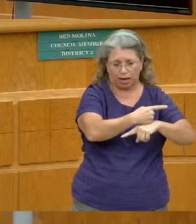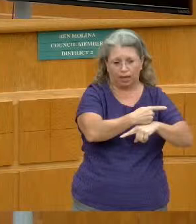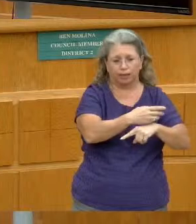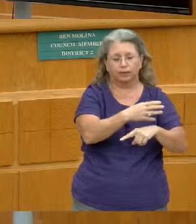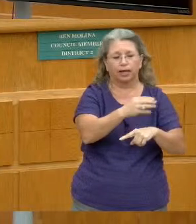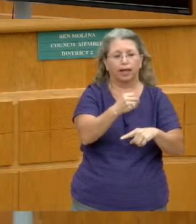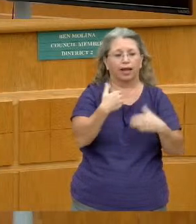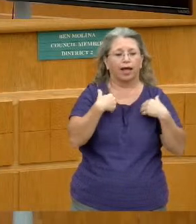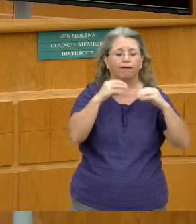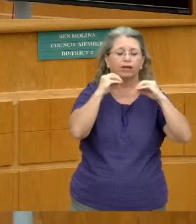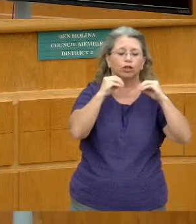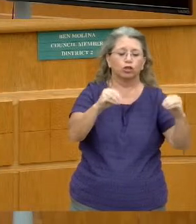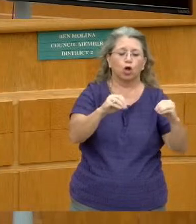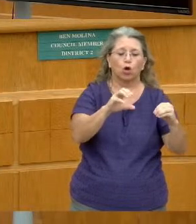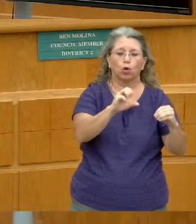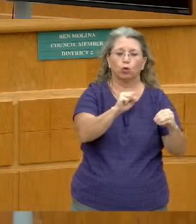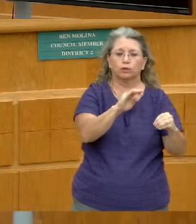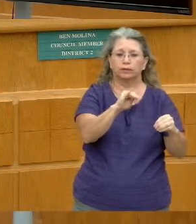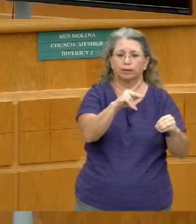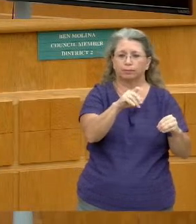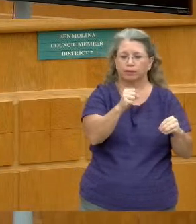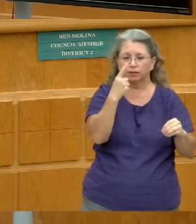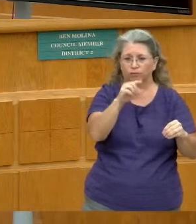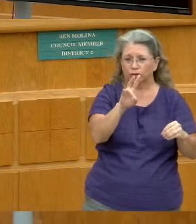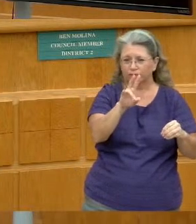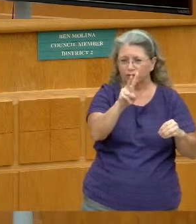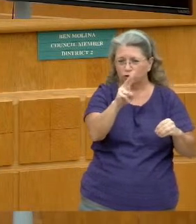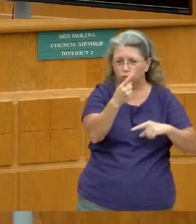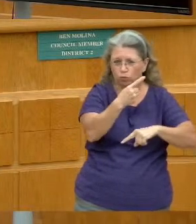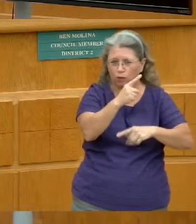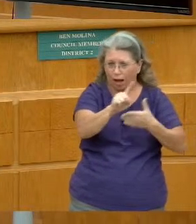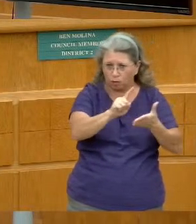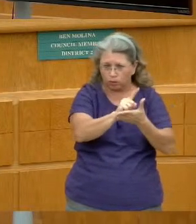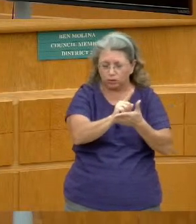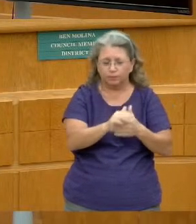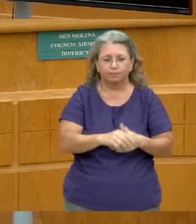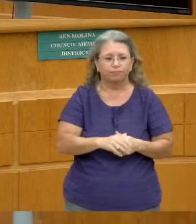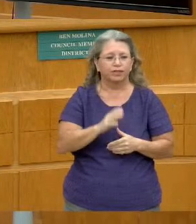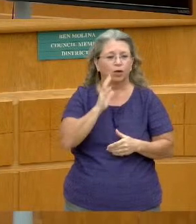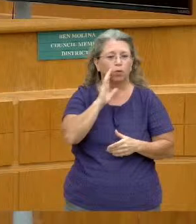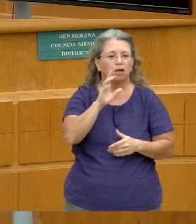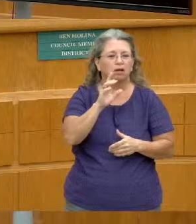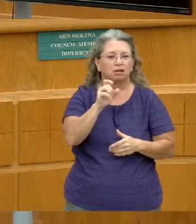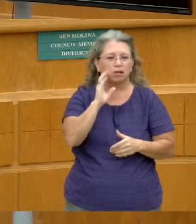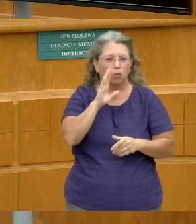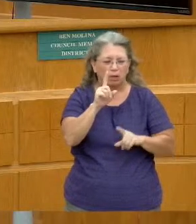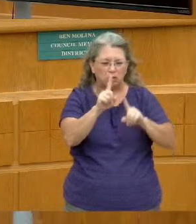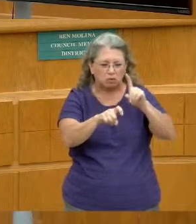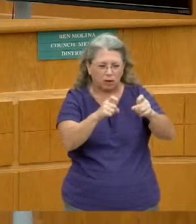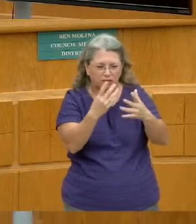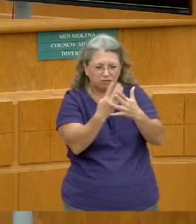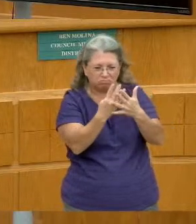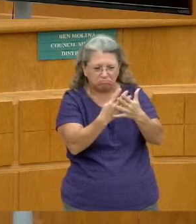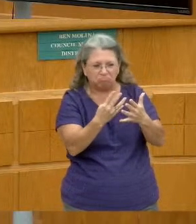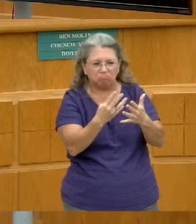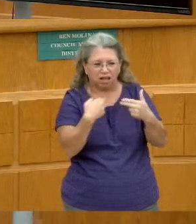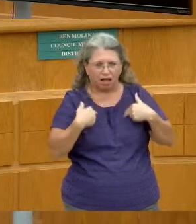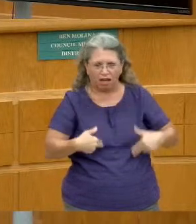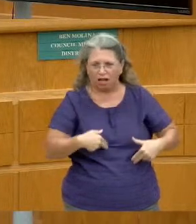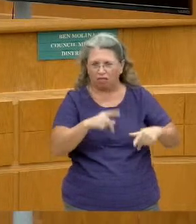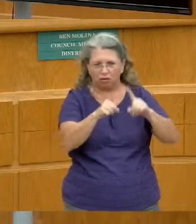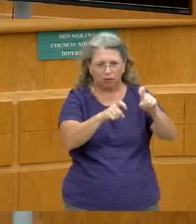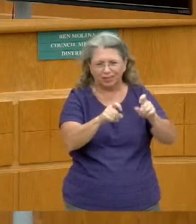72 hours. In addition, you'll have to pass a small health screening to make sure you're in good shape to give blood. That's always the